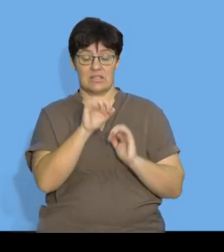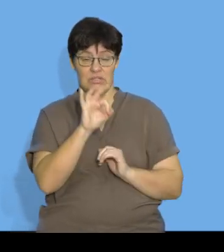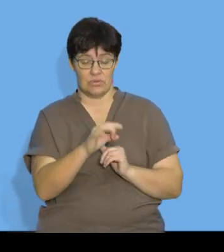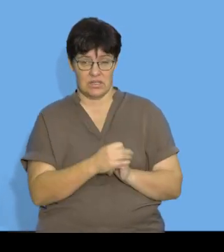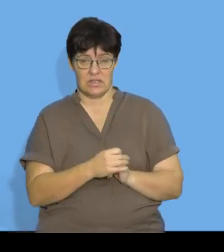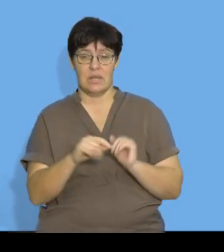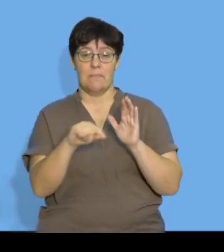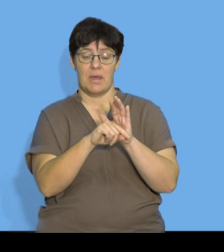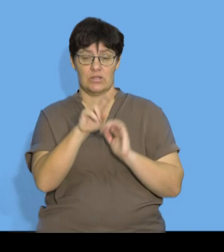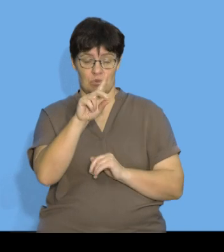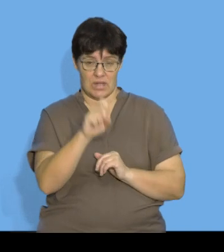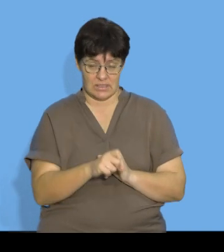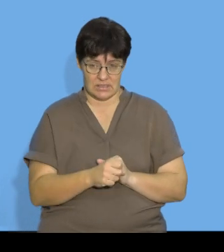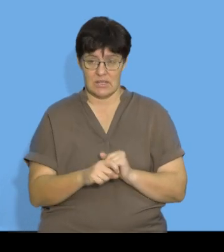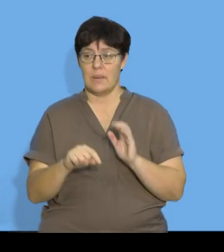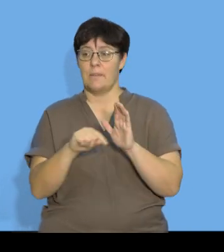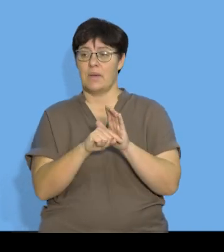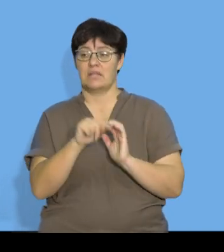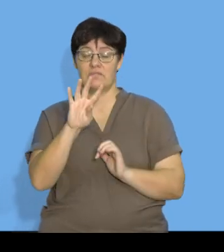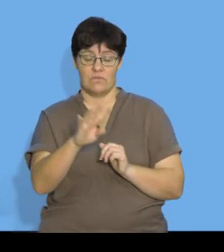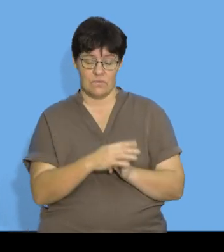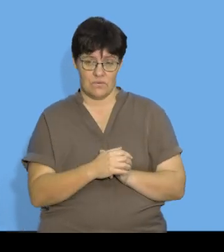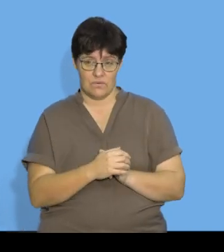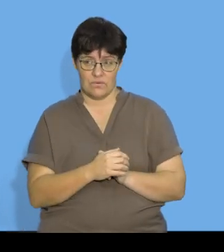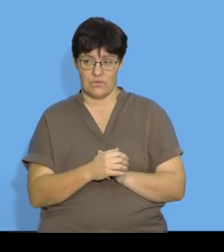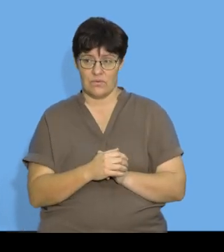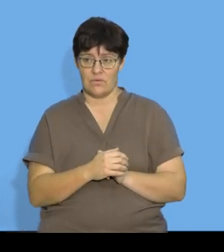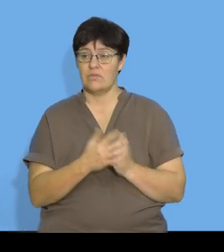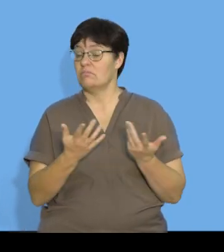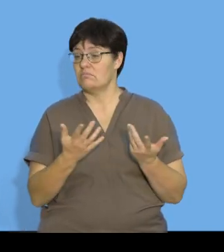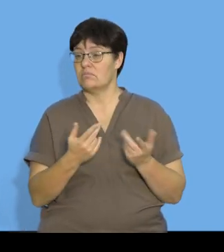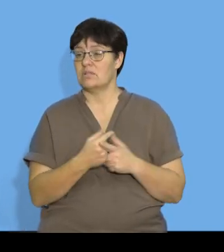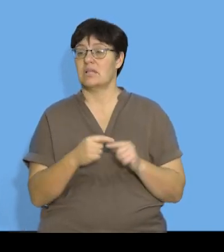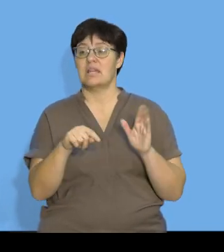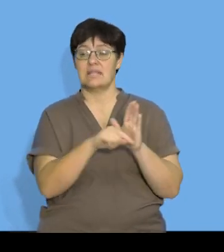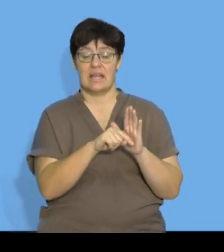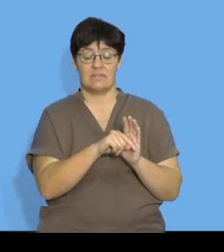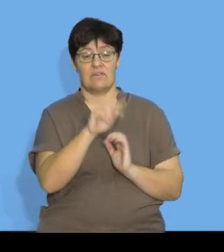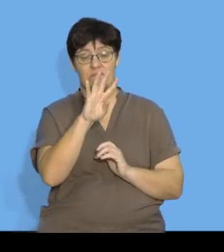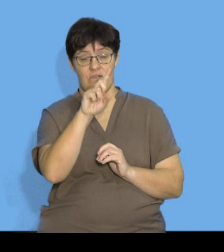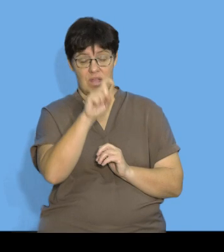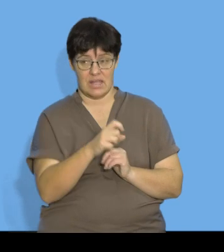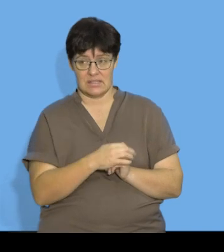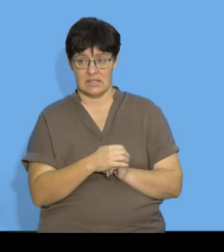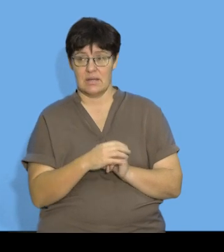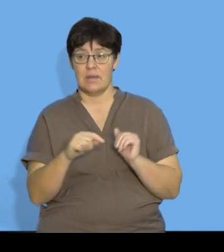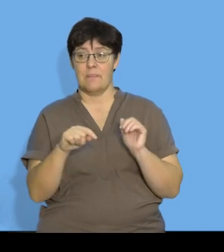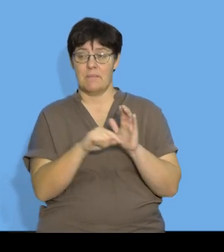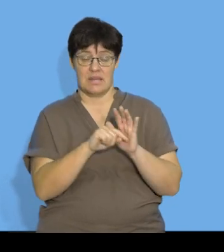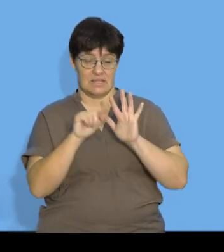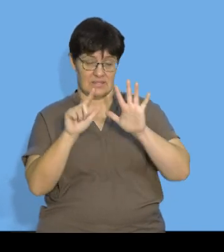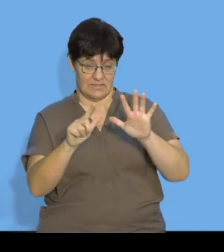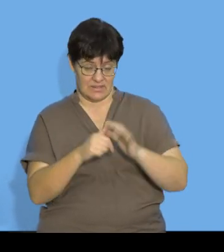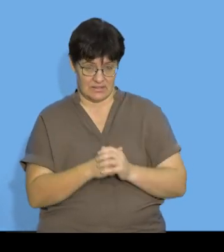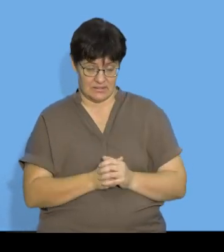3 minus 2x minus 4, which can be simplified to negative 4x minus